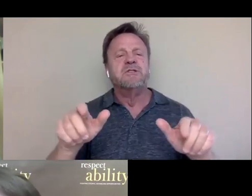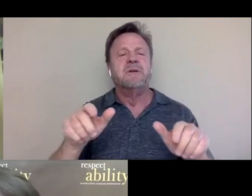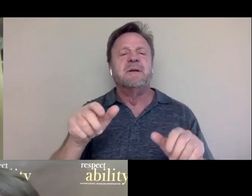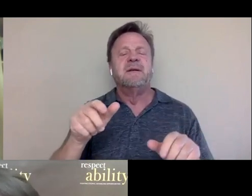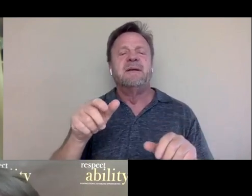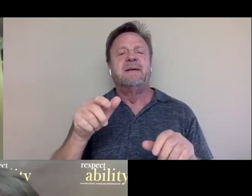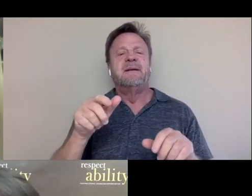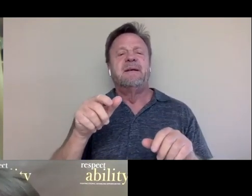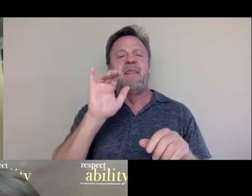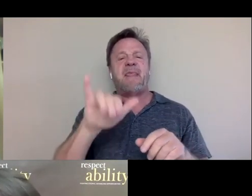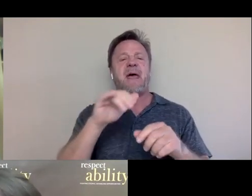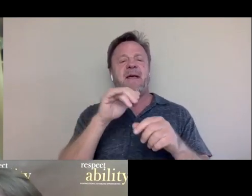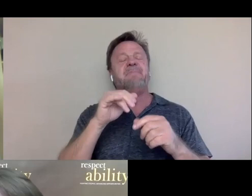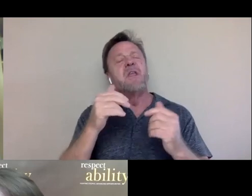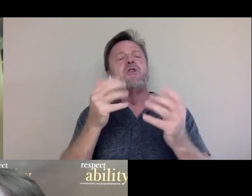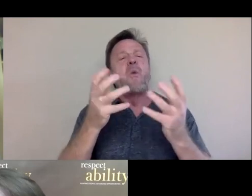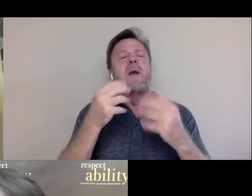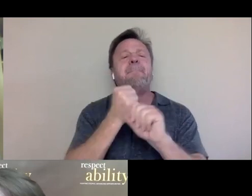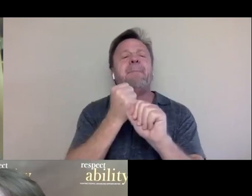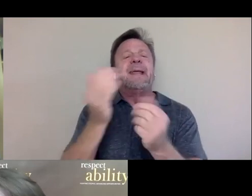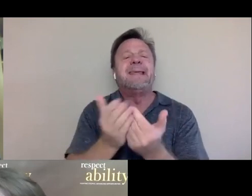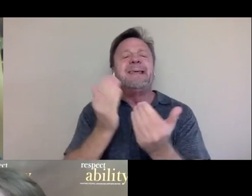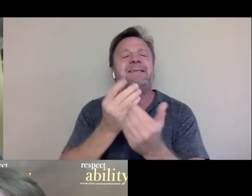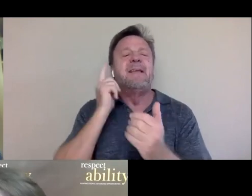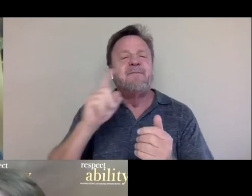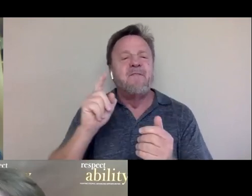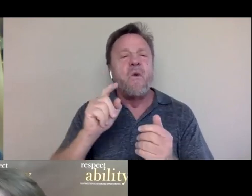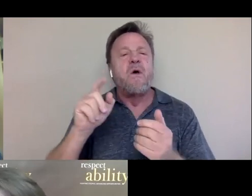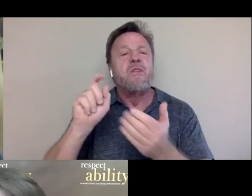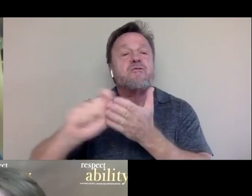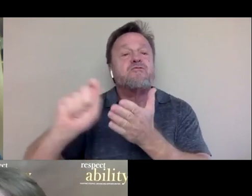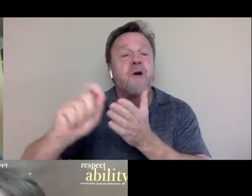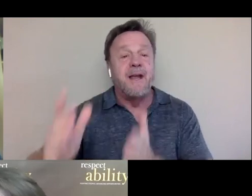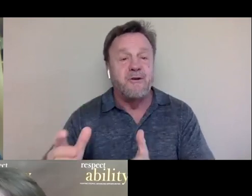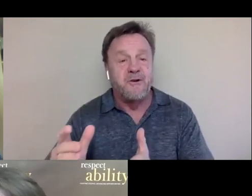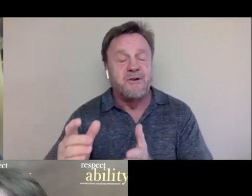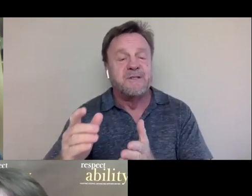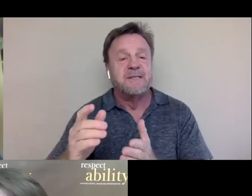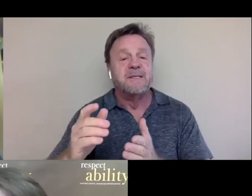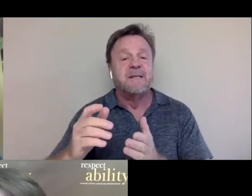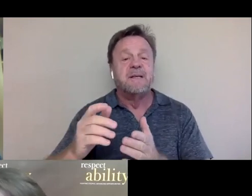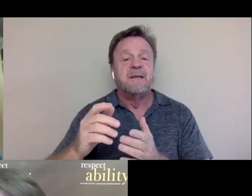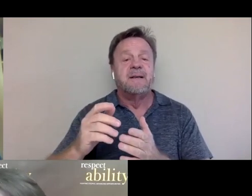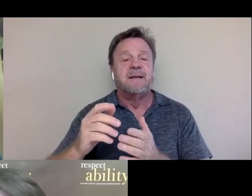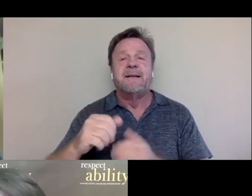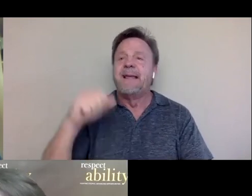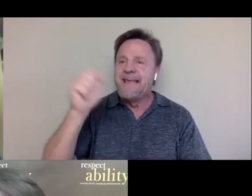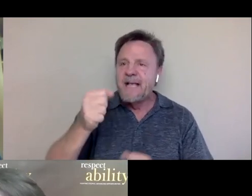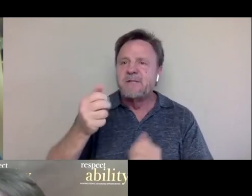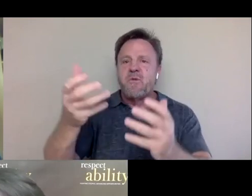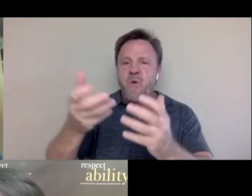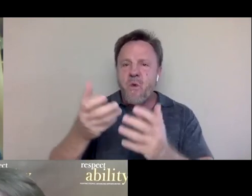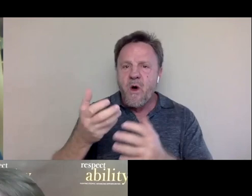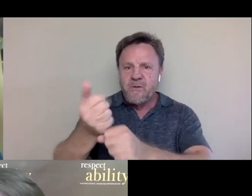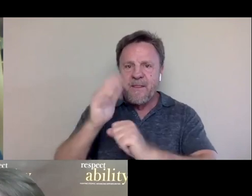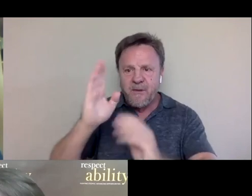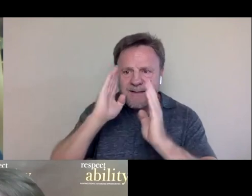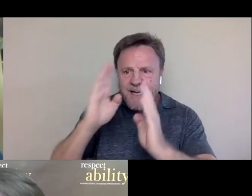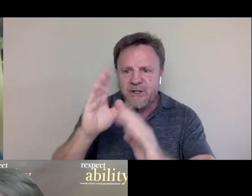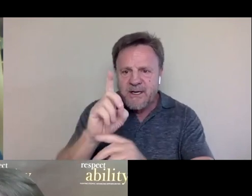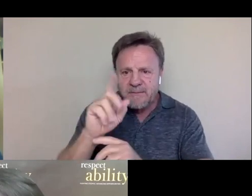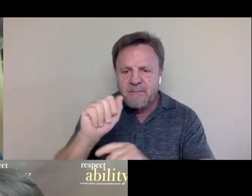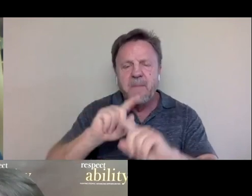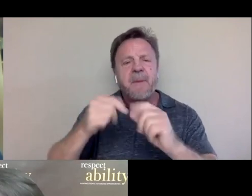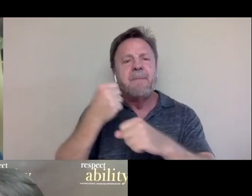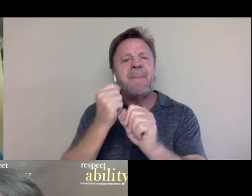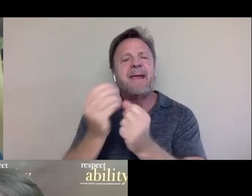that makes it, you want to make it easy for the regulation writers. You don't want, yes, we want to get their attention on disability, but then make it easy